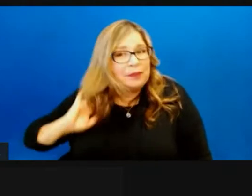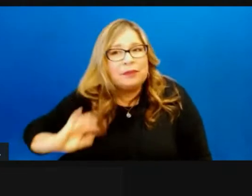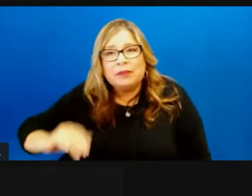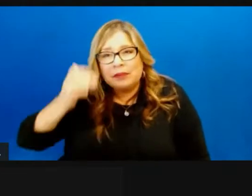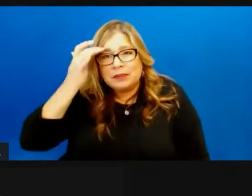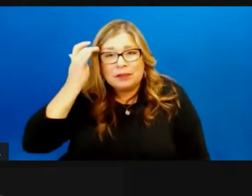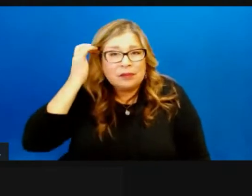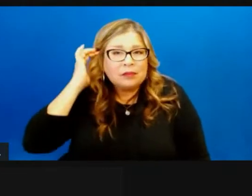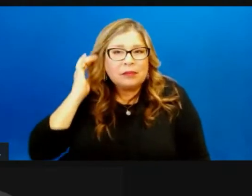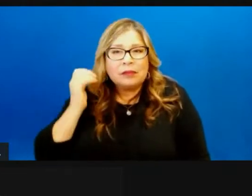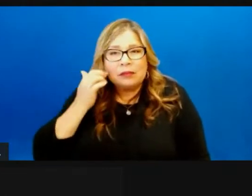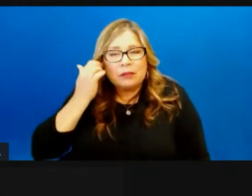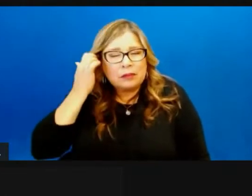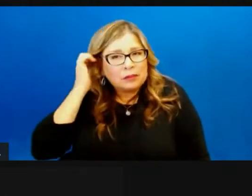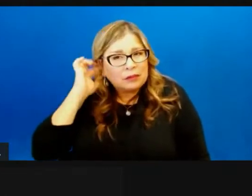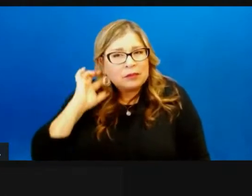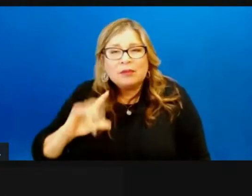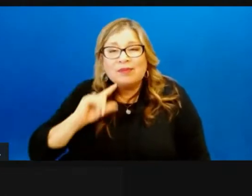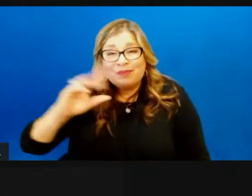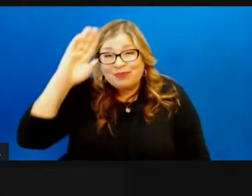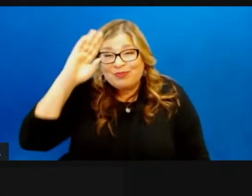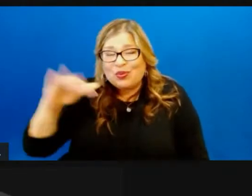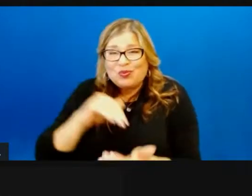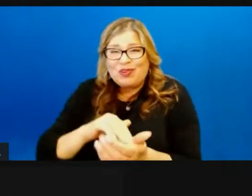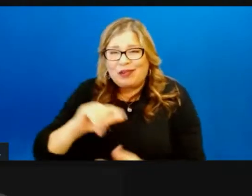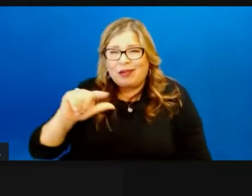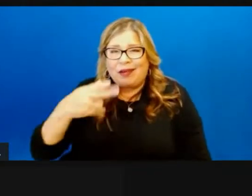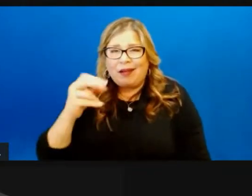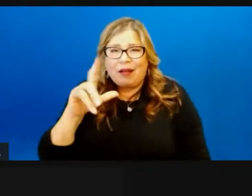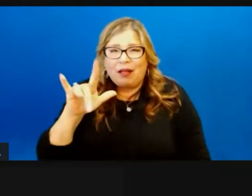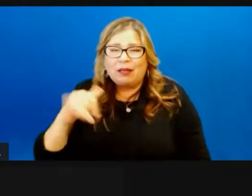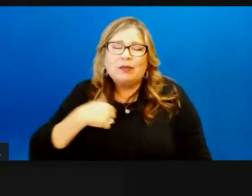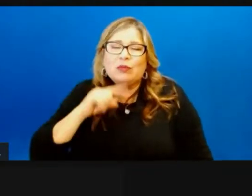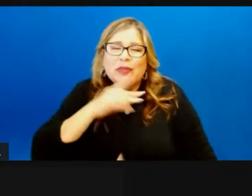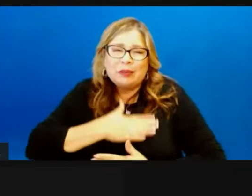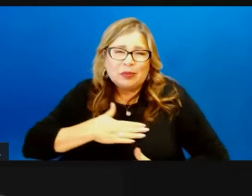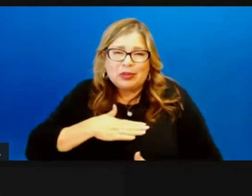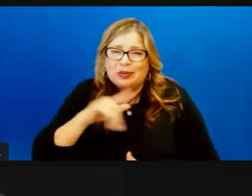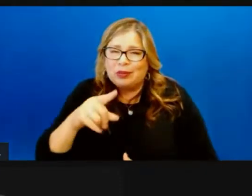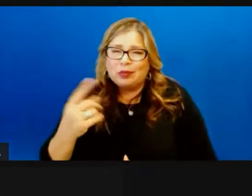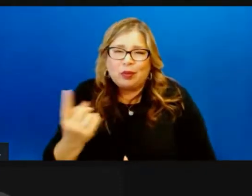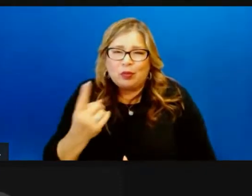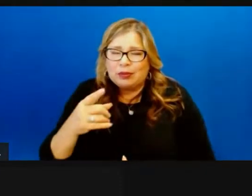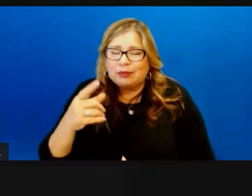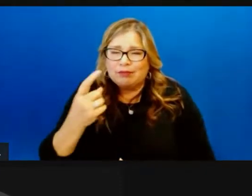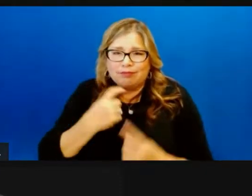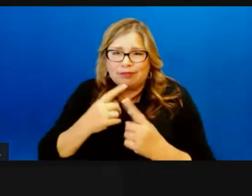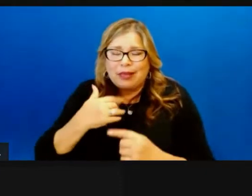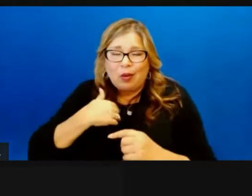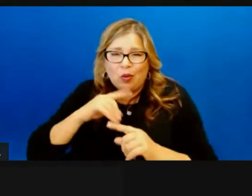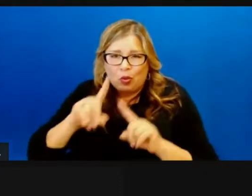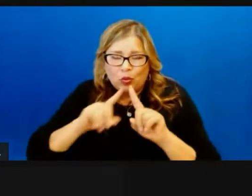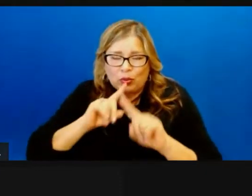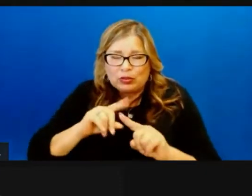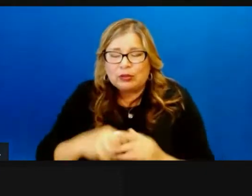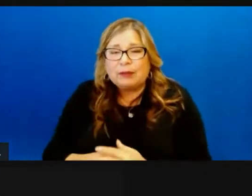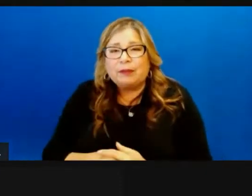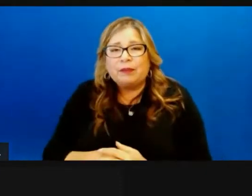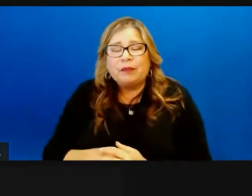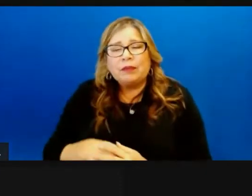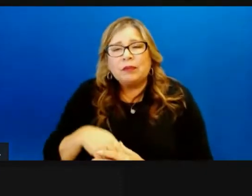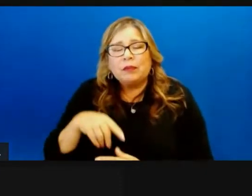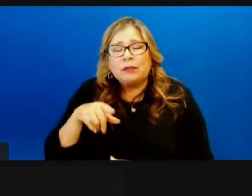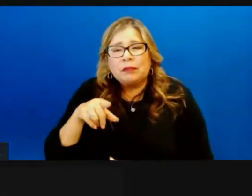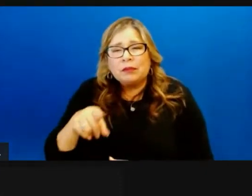Hi, Dr. Galley. As always, we really appreciate you taking our questions. You hinted on it on the last part of this press conference, but